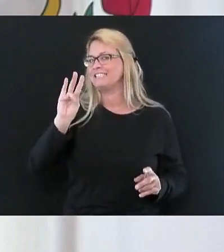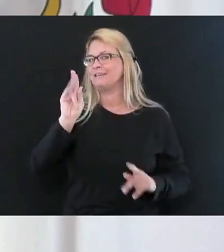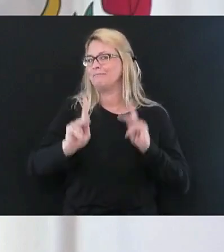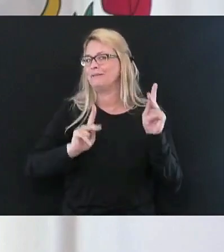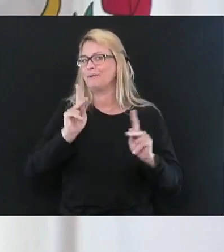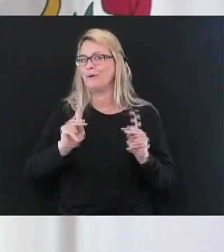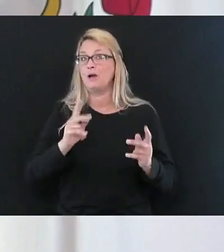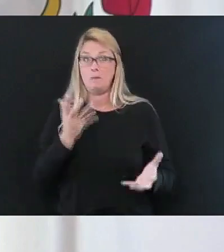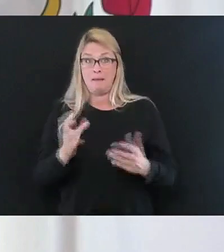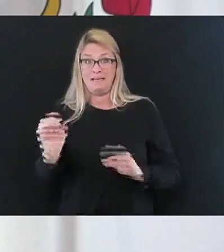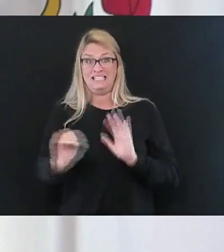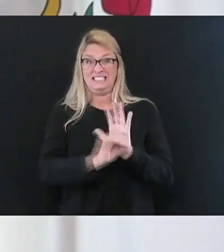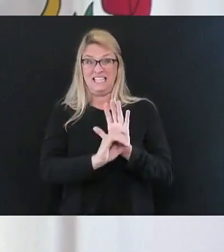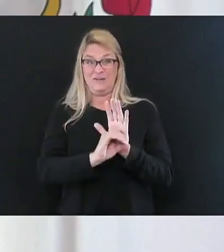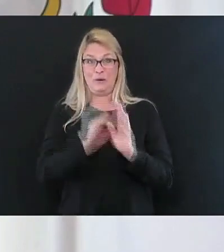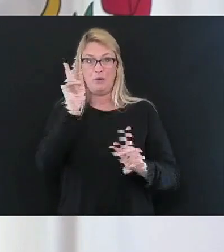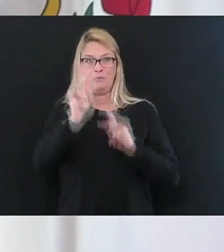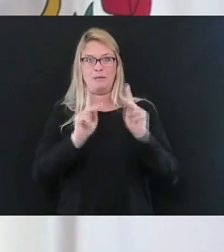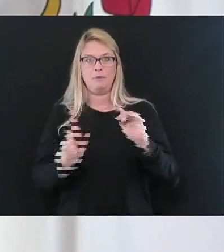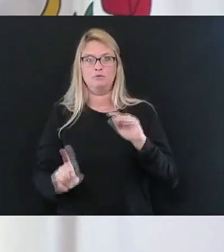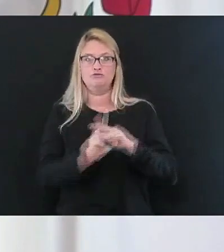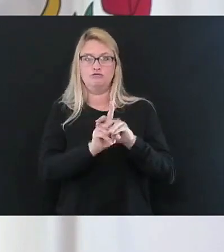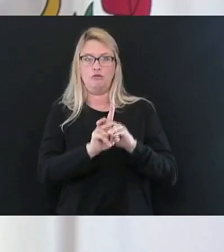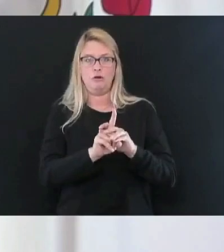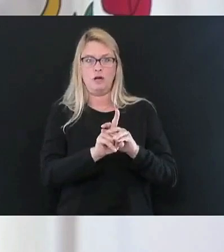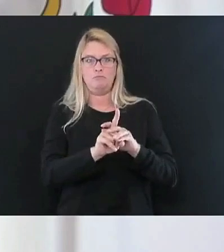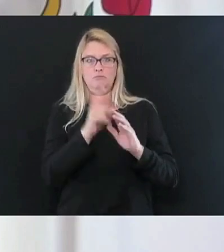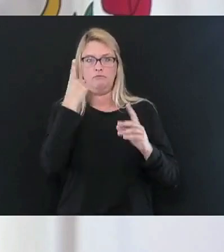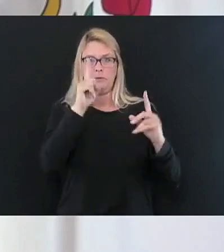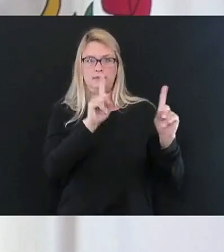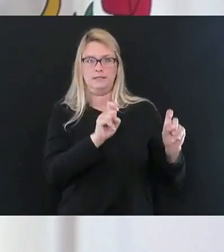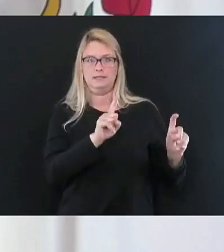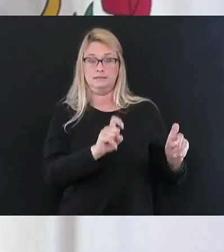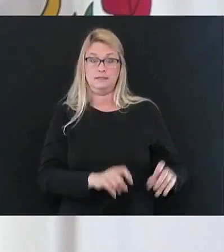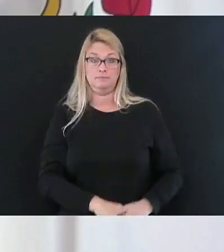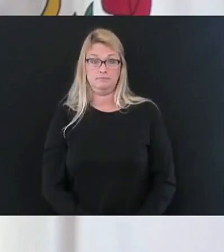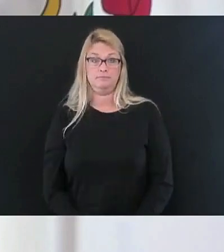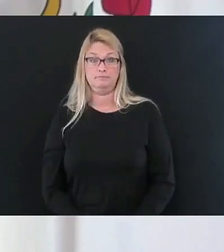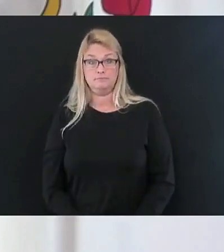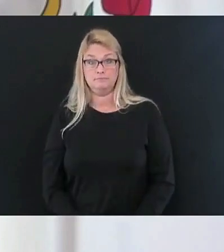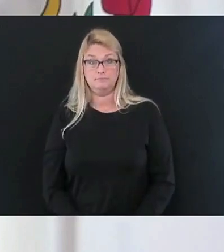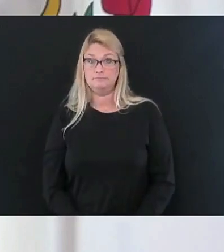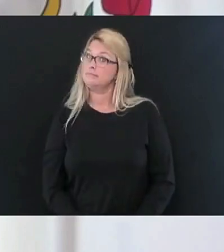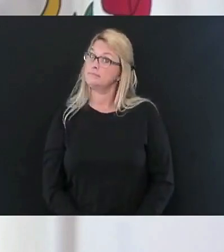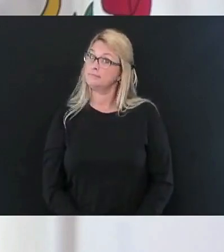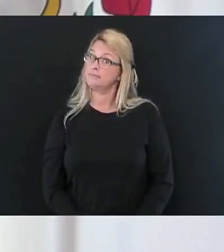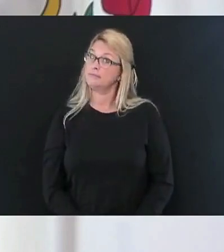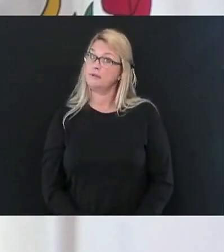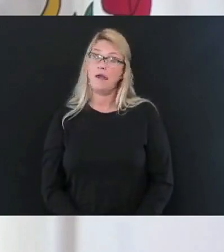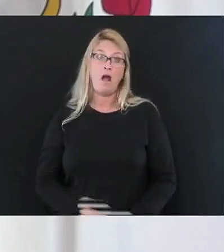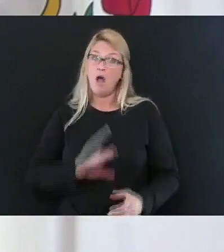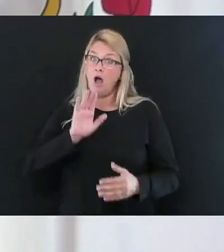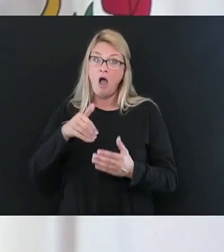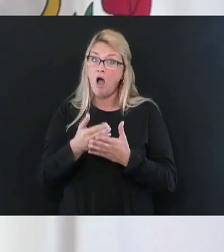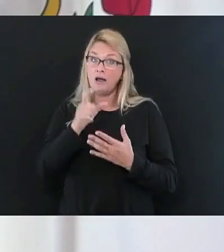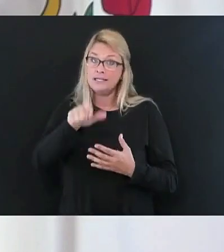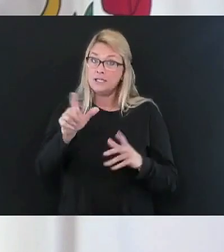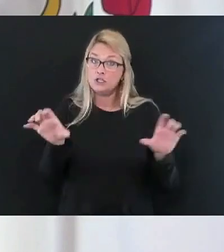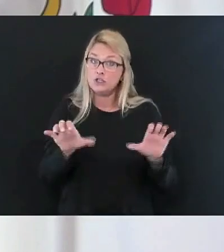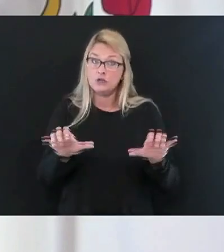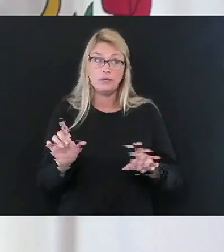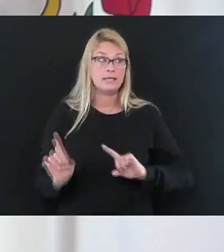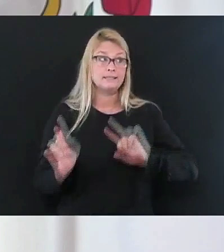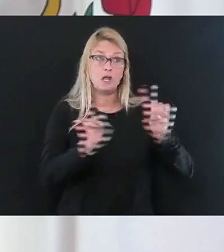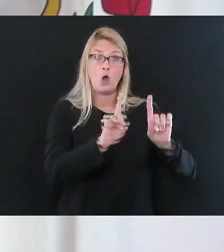people showed up to get tested. All you had to do, all in the world they had to do was come out and get